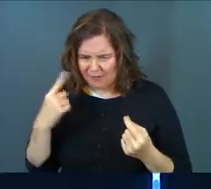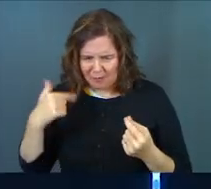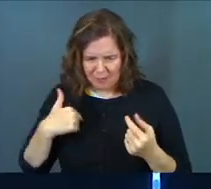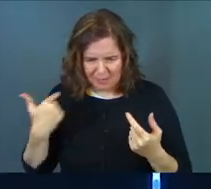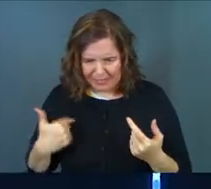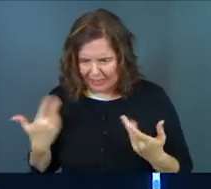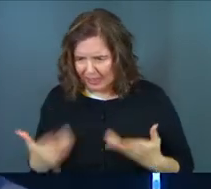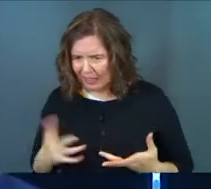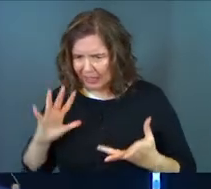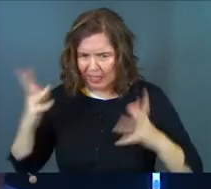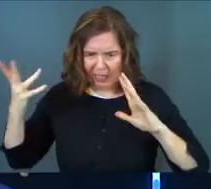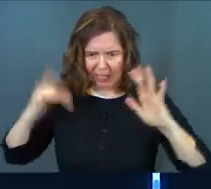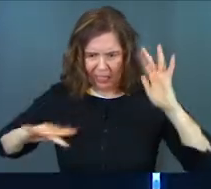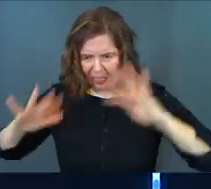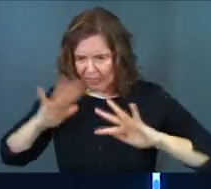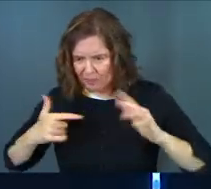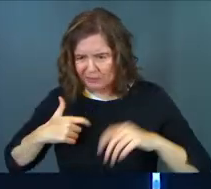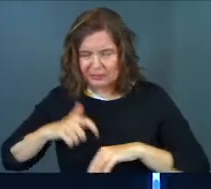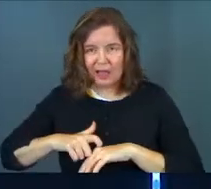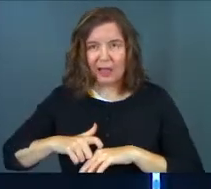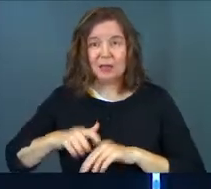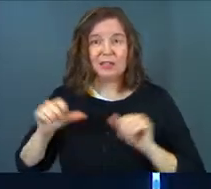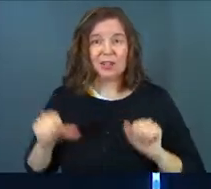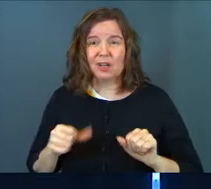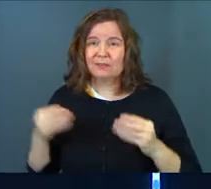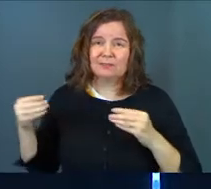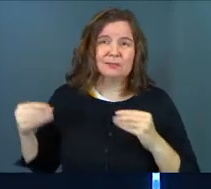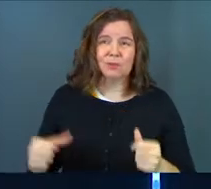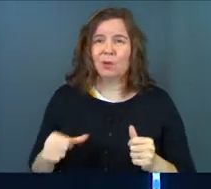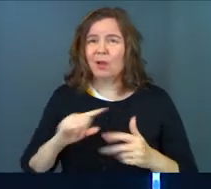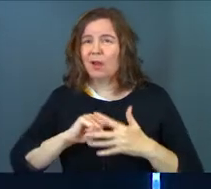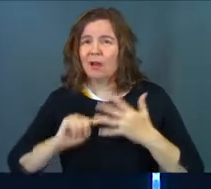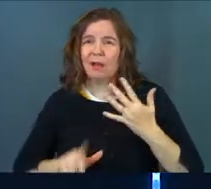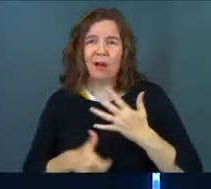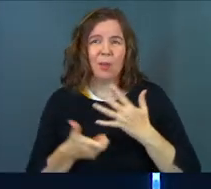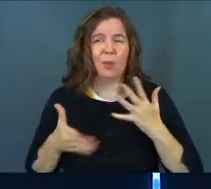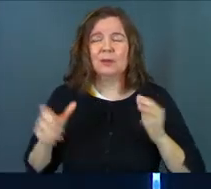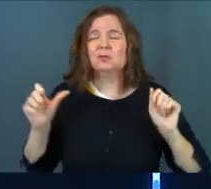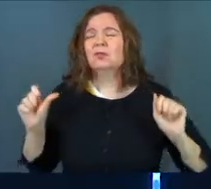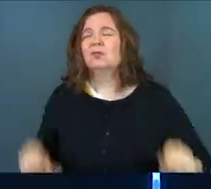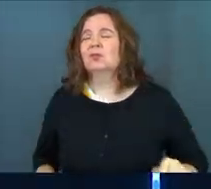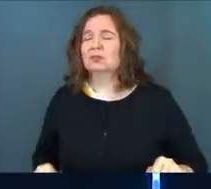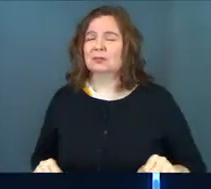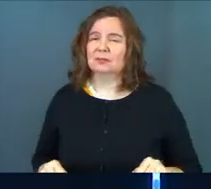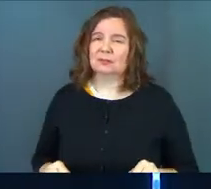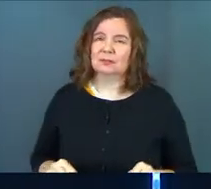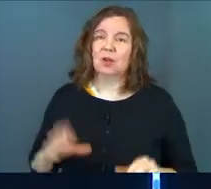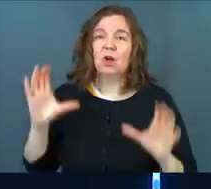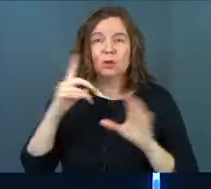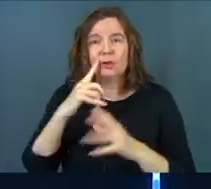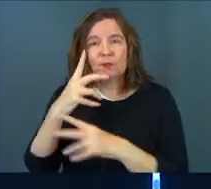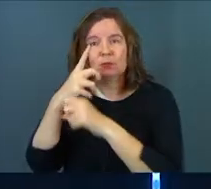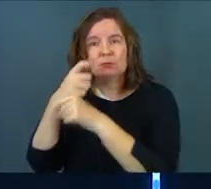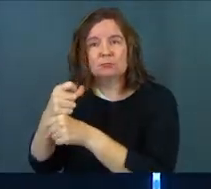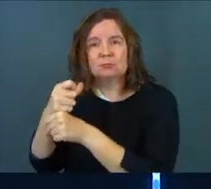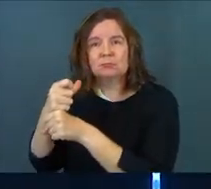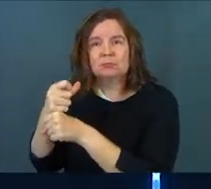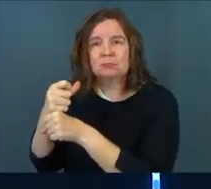this to me this way with this timing? It could have gone so many other different ways. Look for